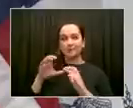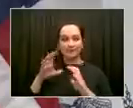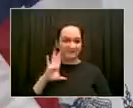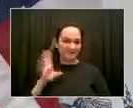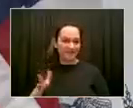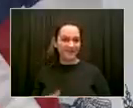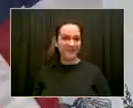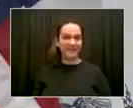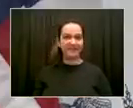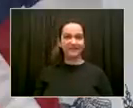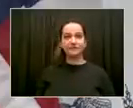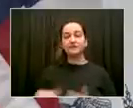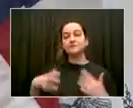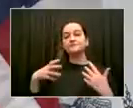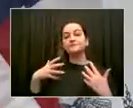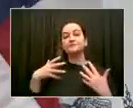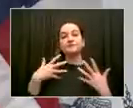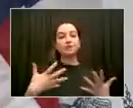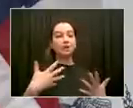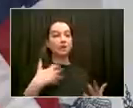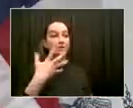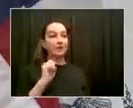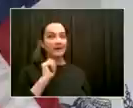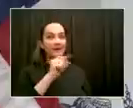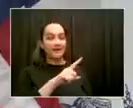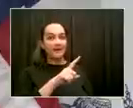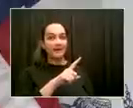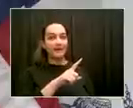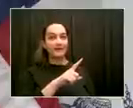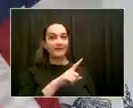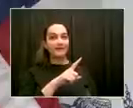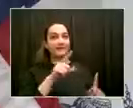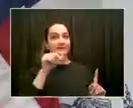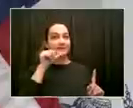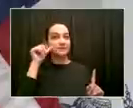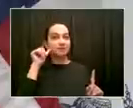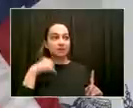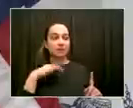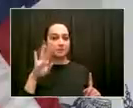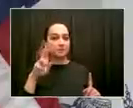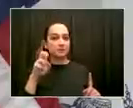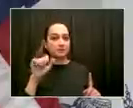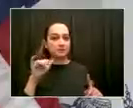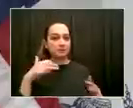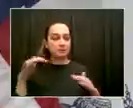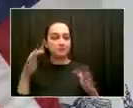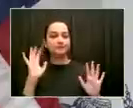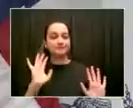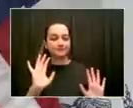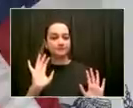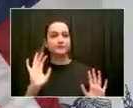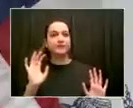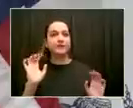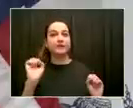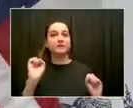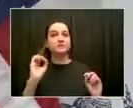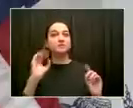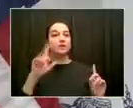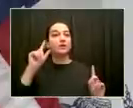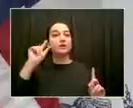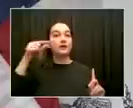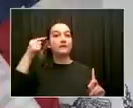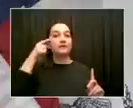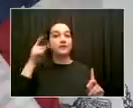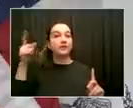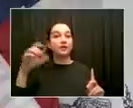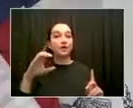you were busy yesterday, but I wanted to see if you had a chance to watch the governor yesterday, what you thought of his apology. And also, I